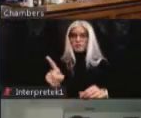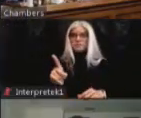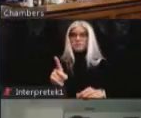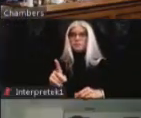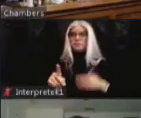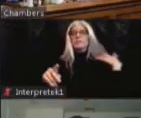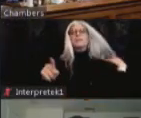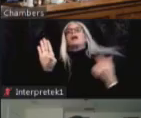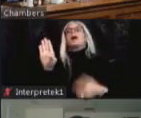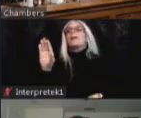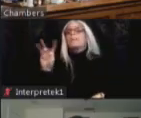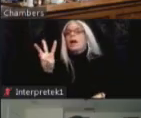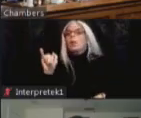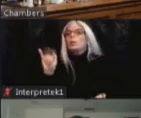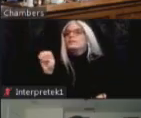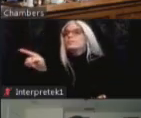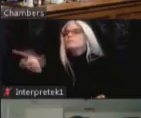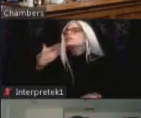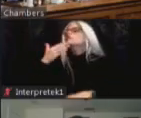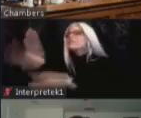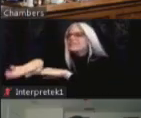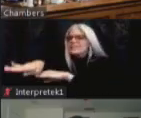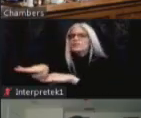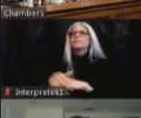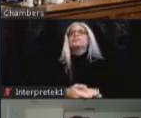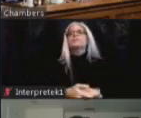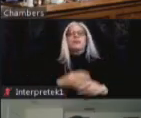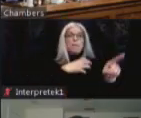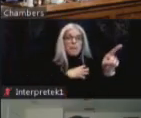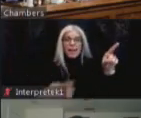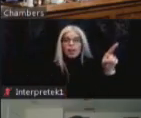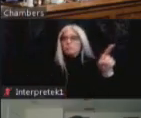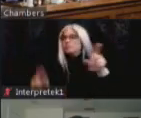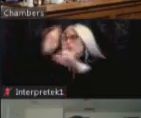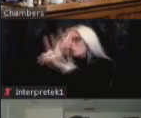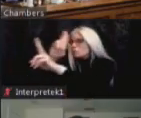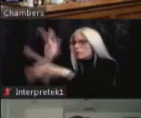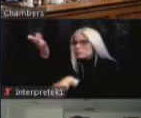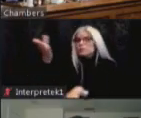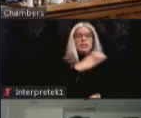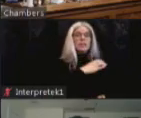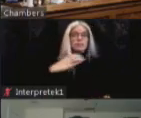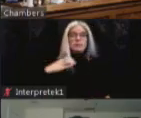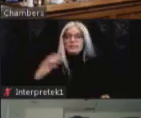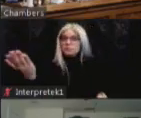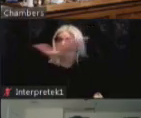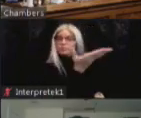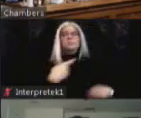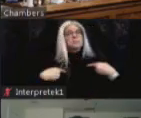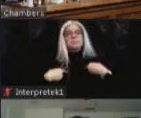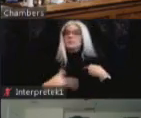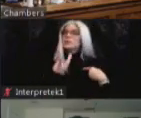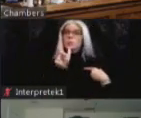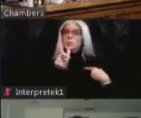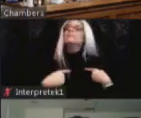Good afternoon, Honorable Mayor and members of the Commission. My name is Bemetta Lewis, and I serve as the